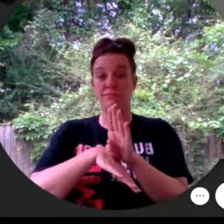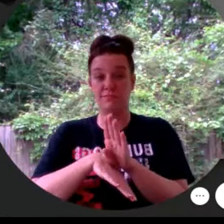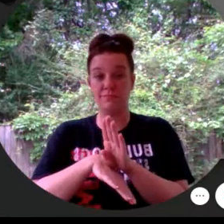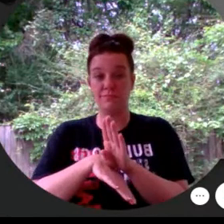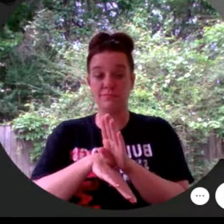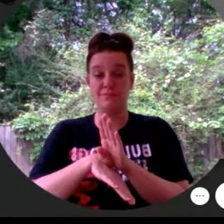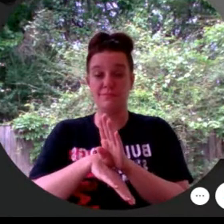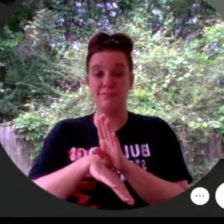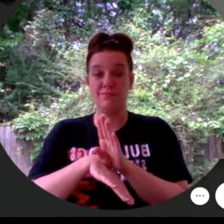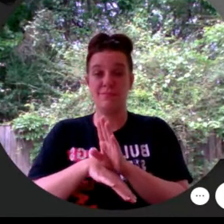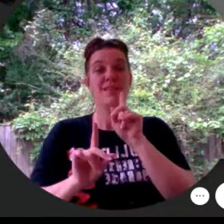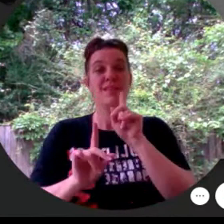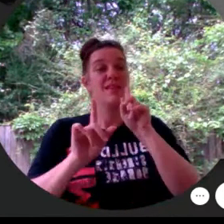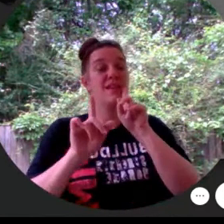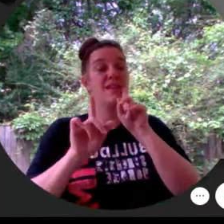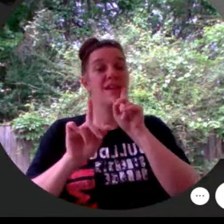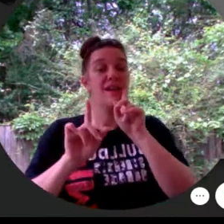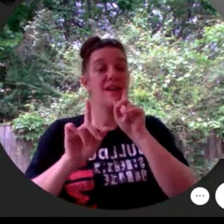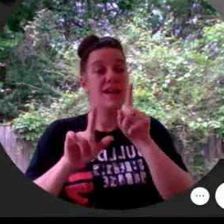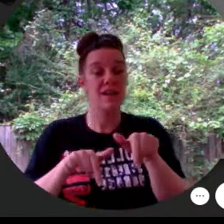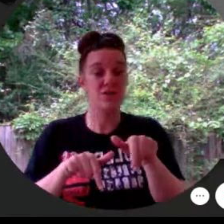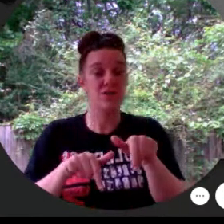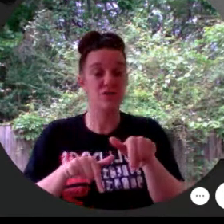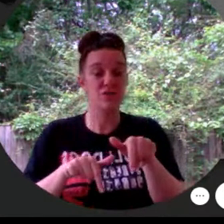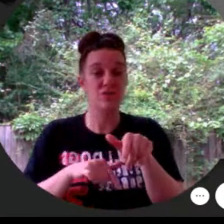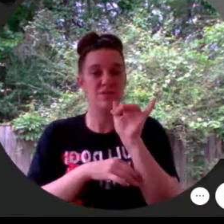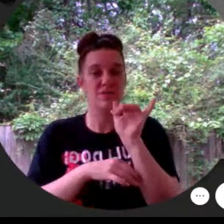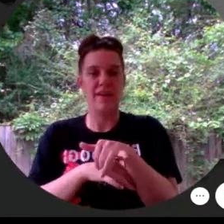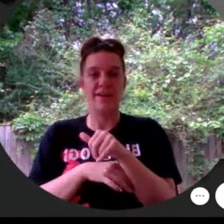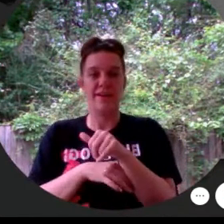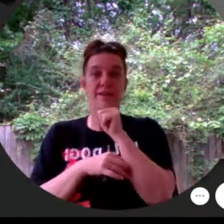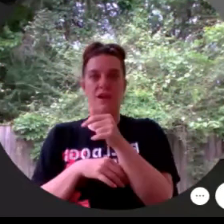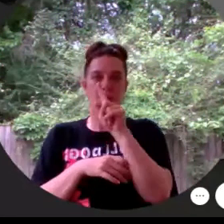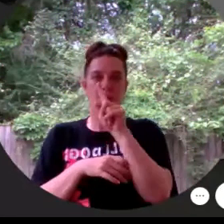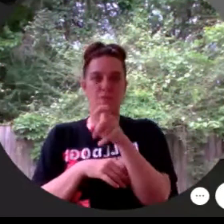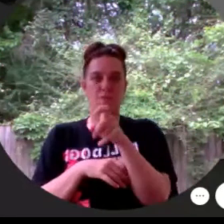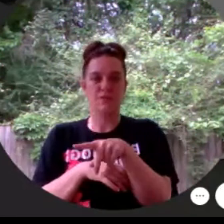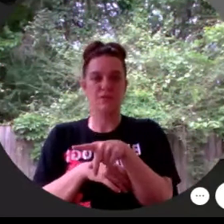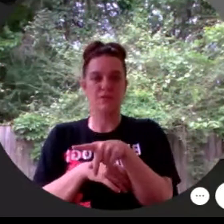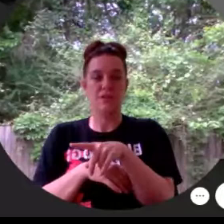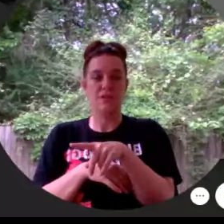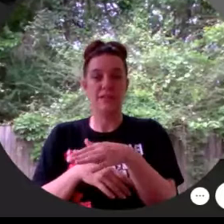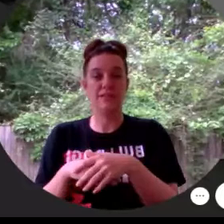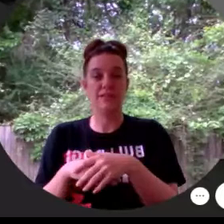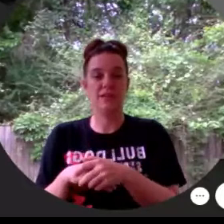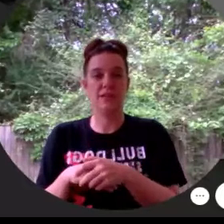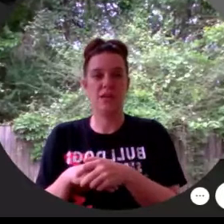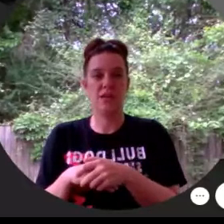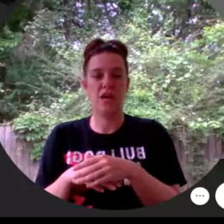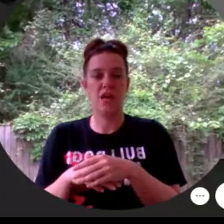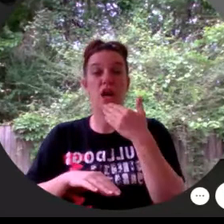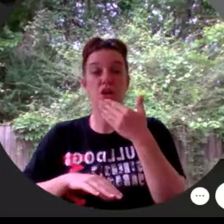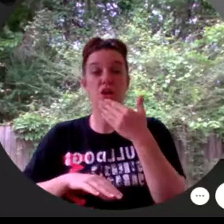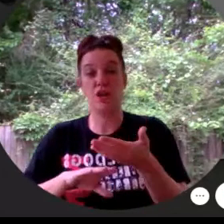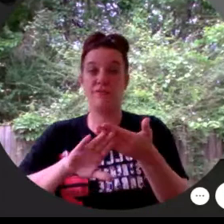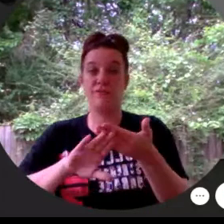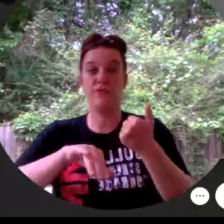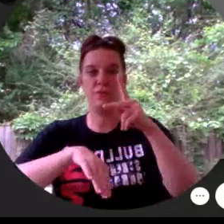And the answer to that non-question is that a good former